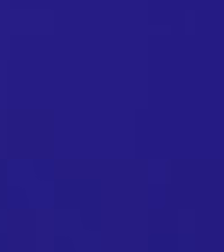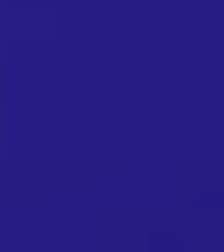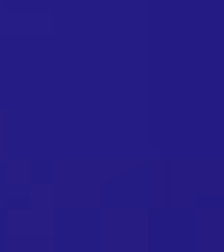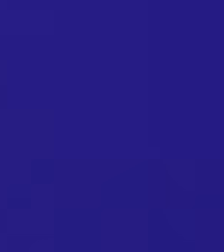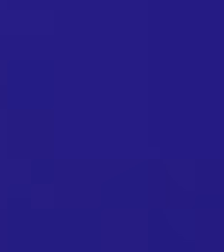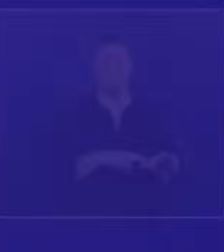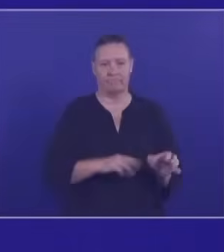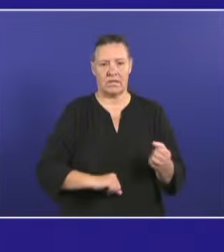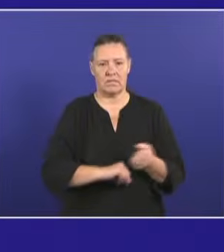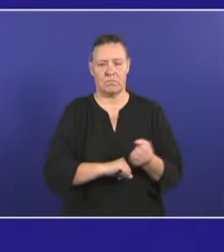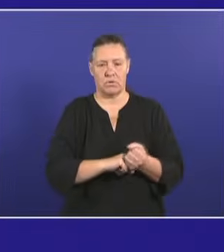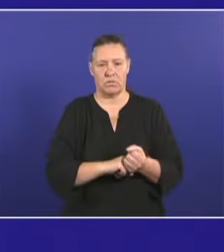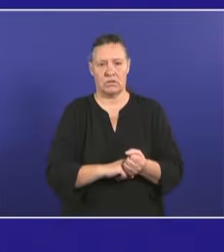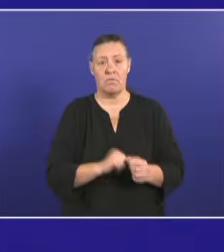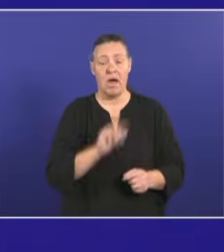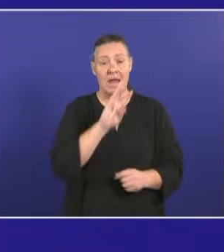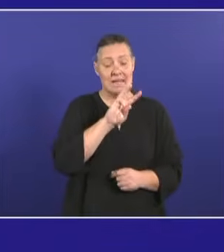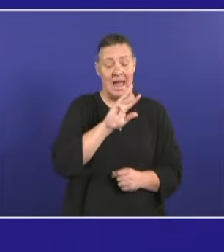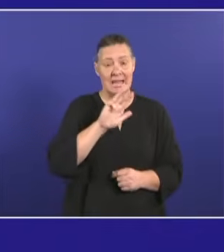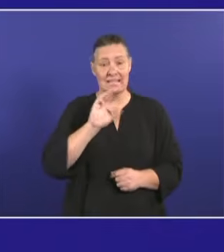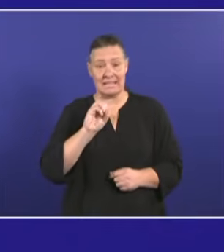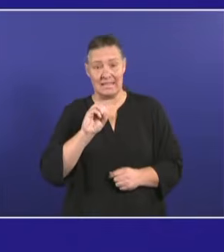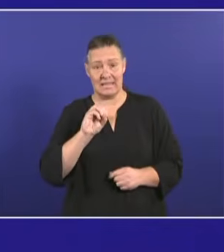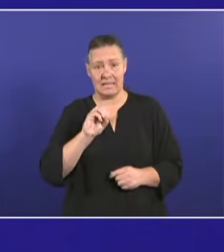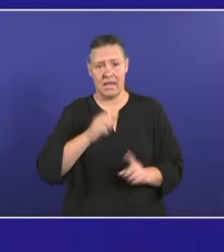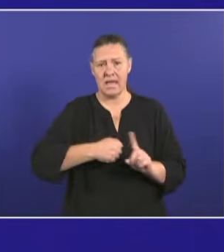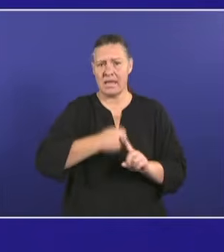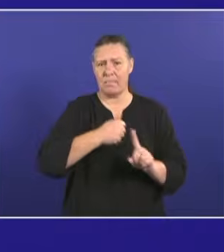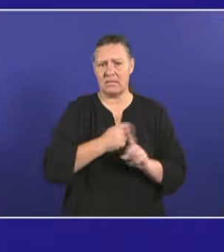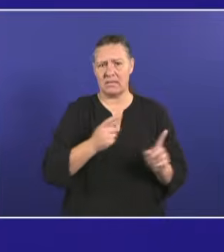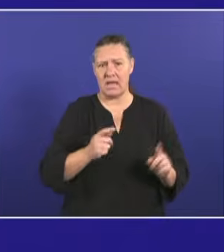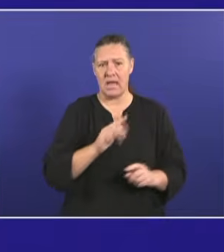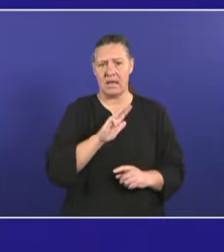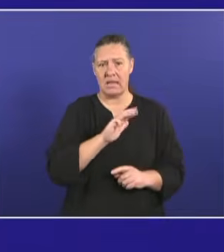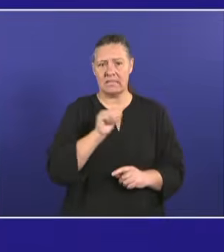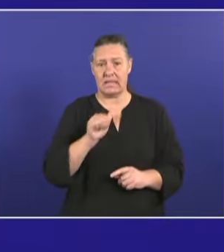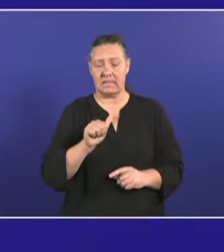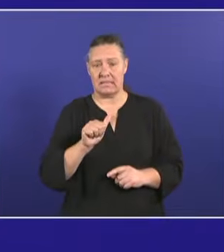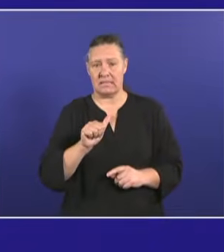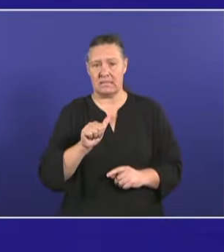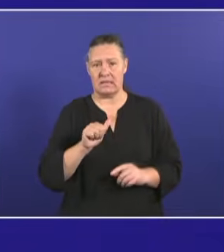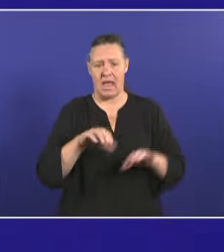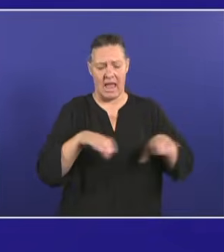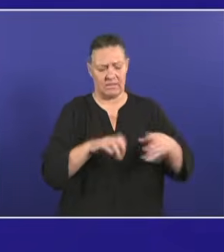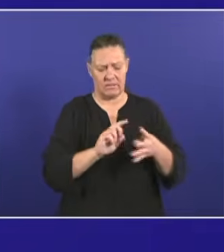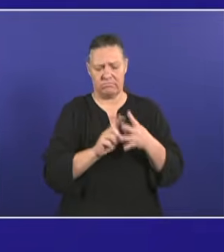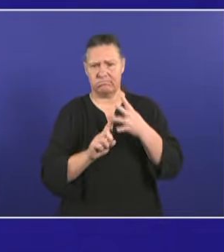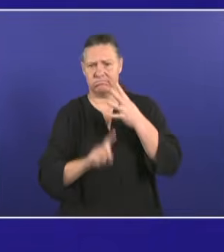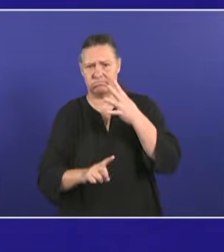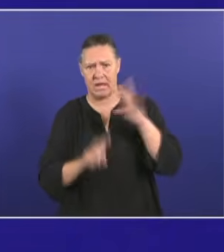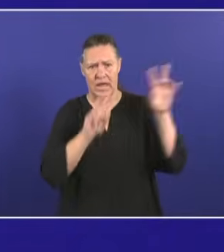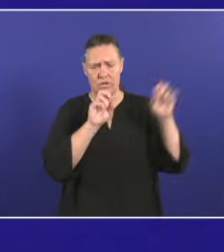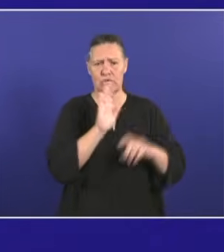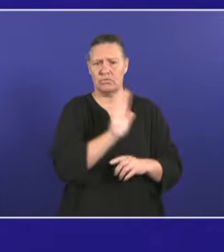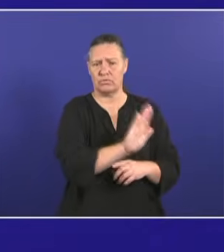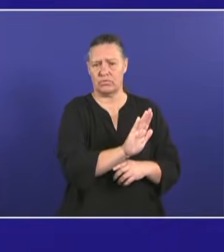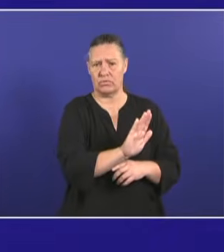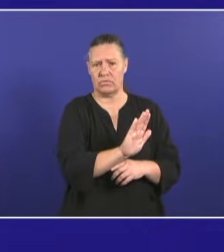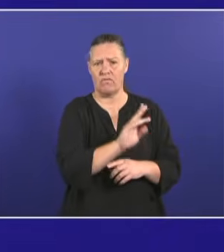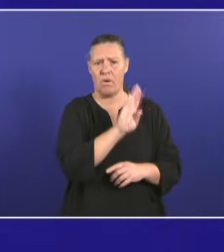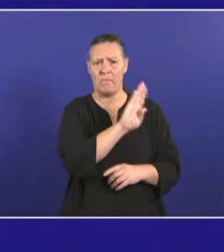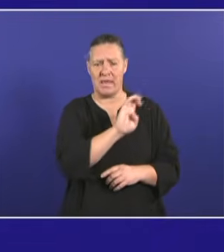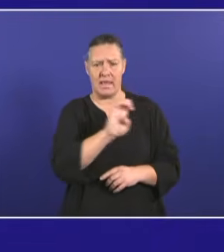ran 90 campaigns and 586 activities on this issue. And we shifted the